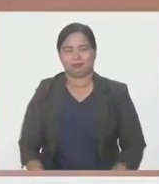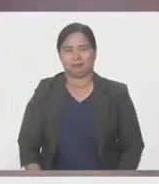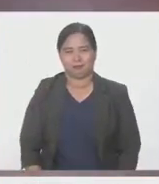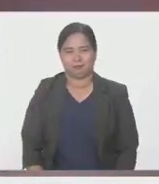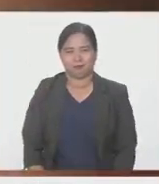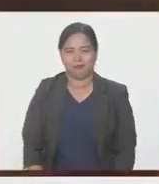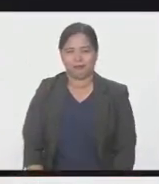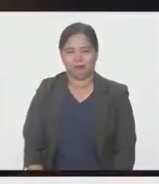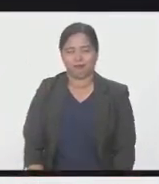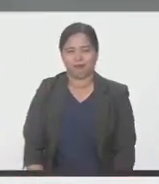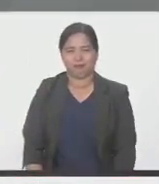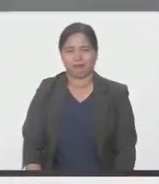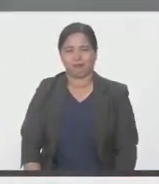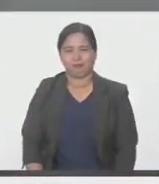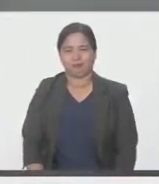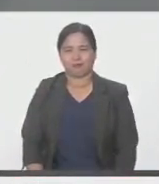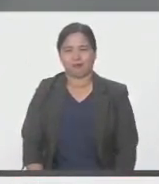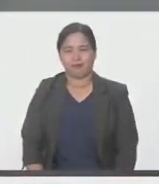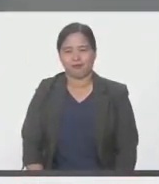point.